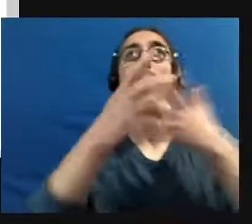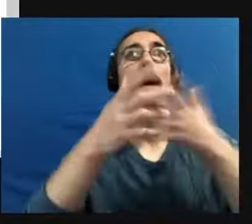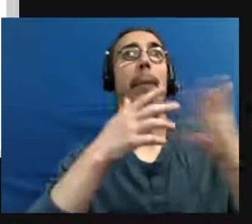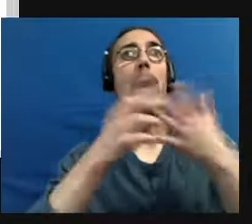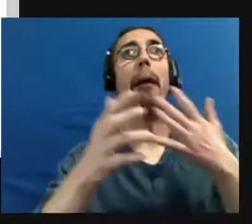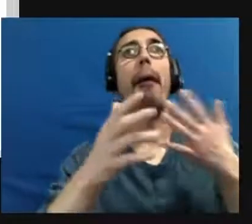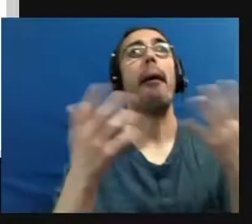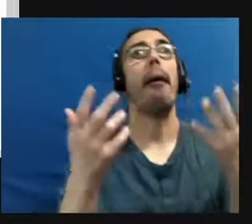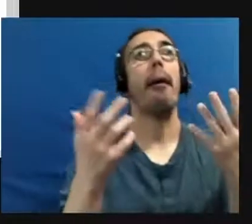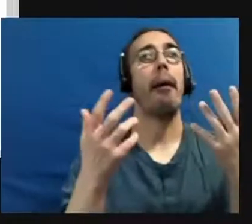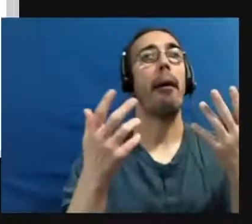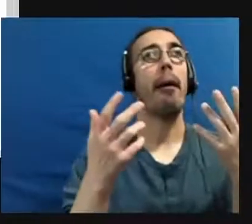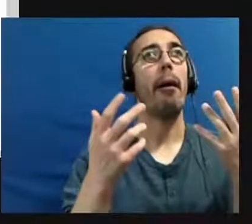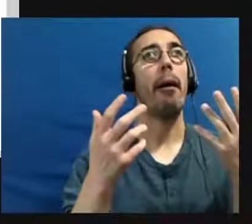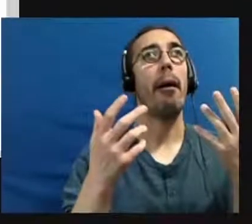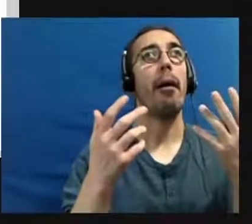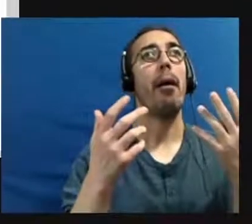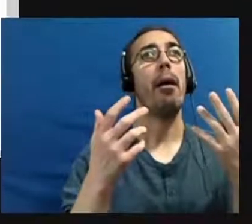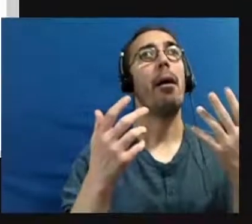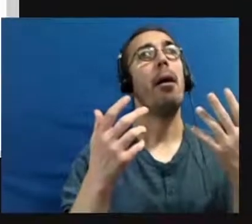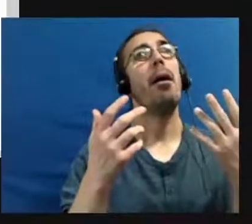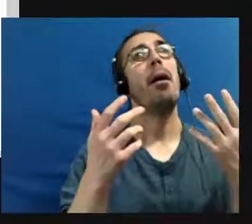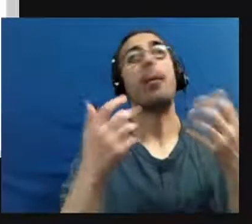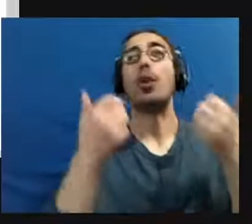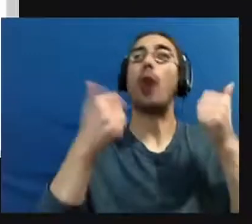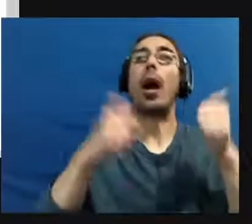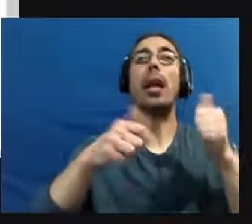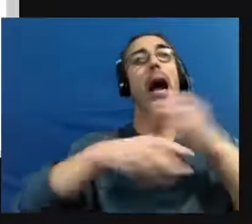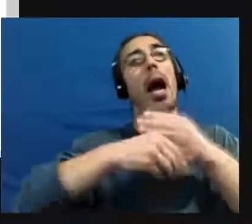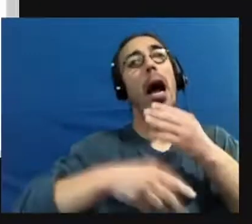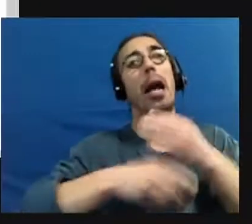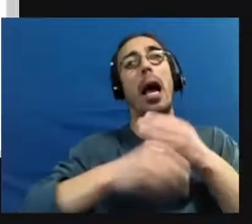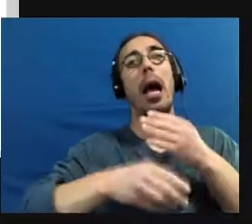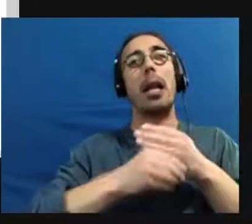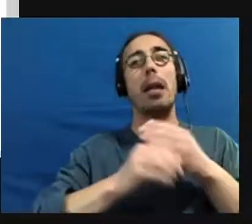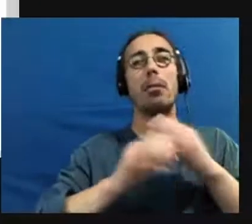sprinkle some voices into your echo chamber.